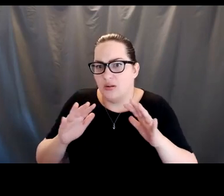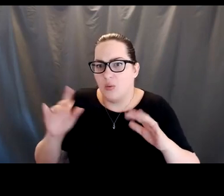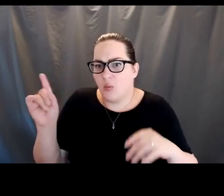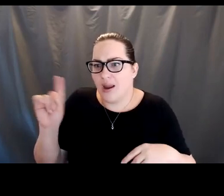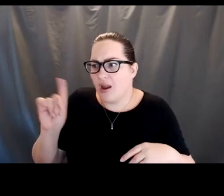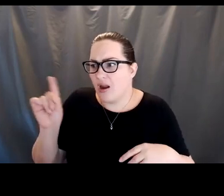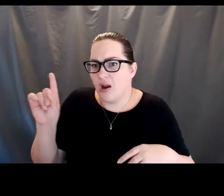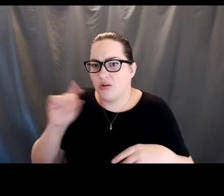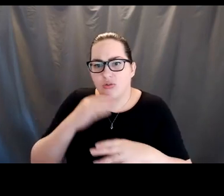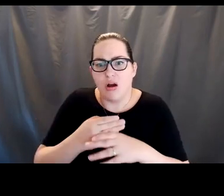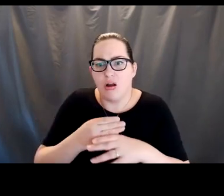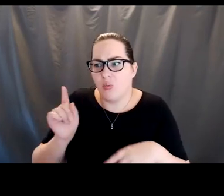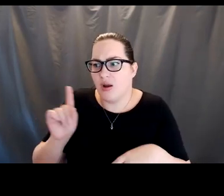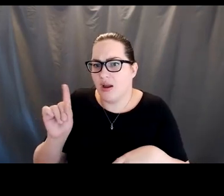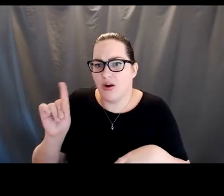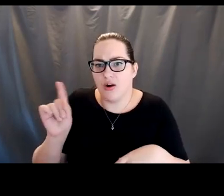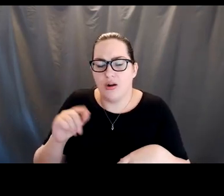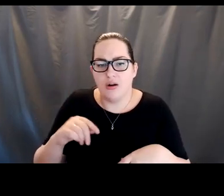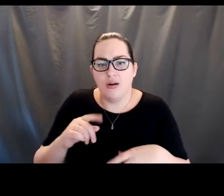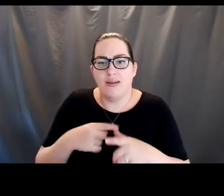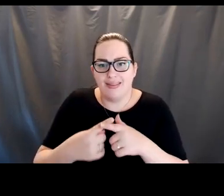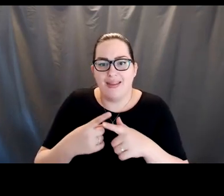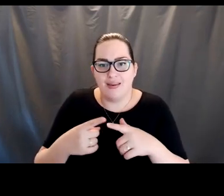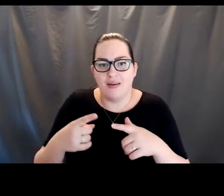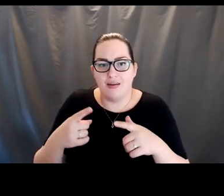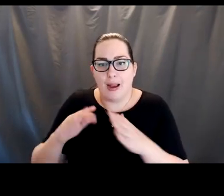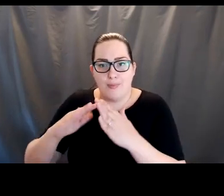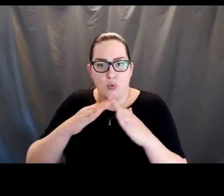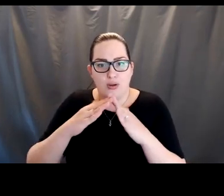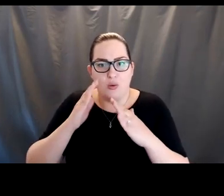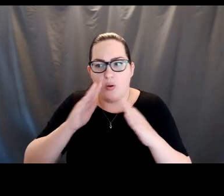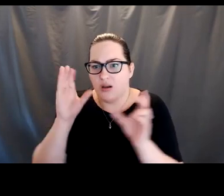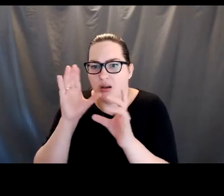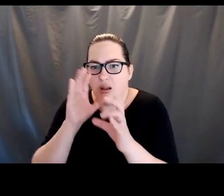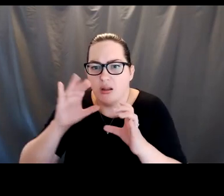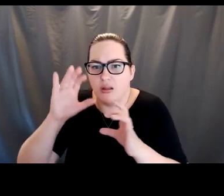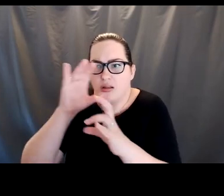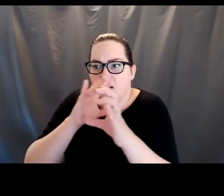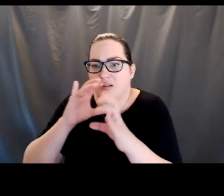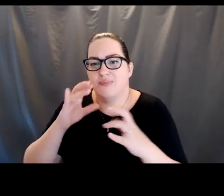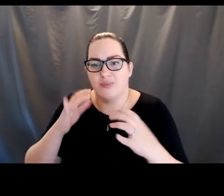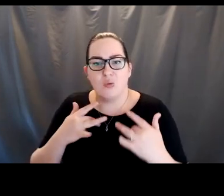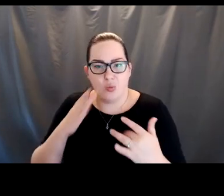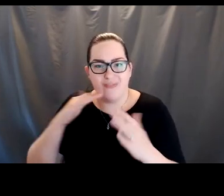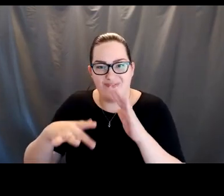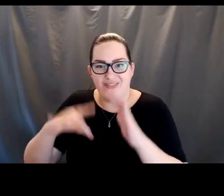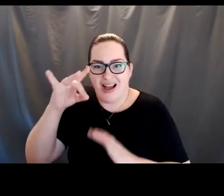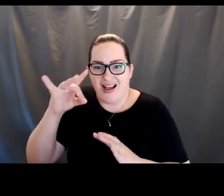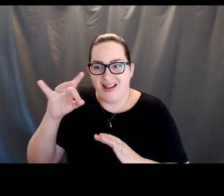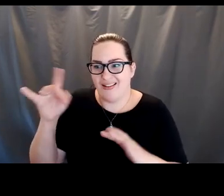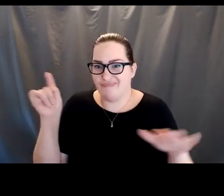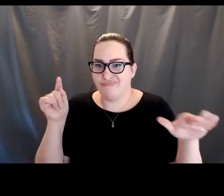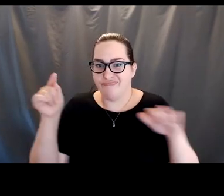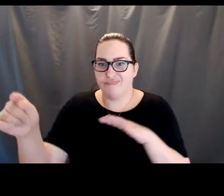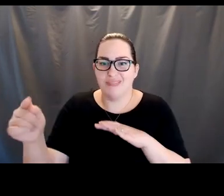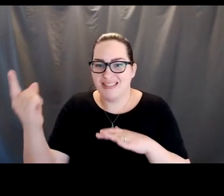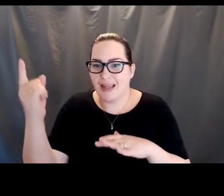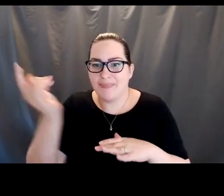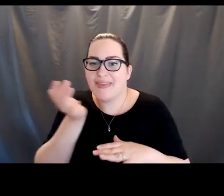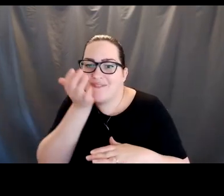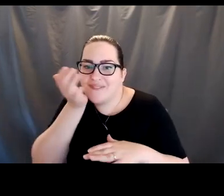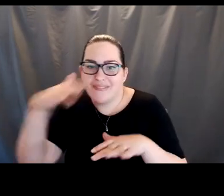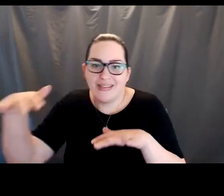field, abandoned and bleeding, and had been attacked. It was this bizarre mystery, and it just